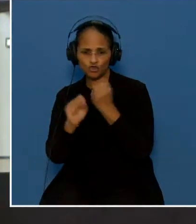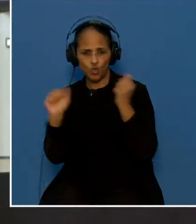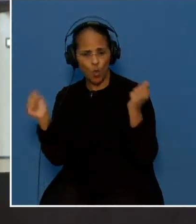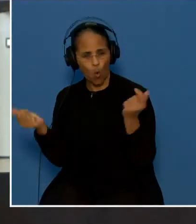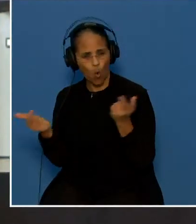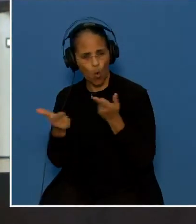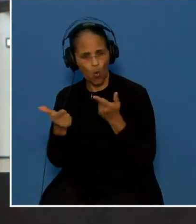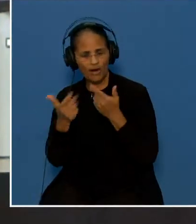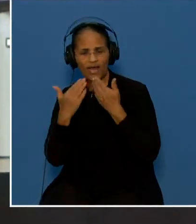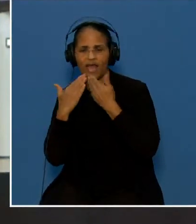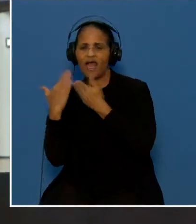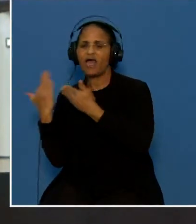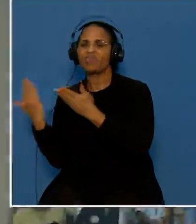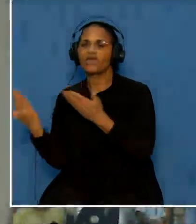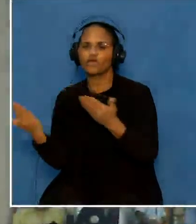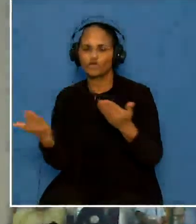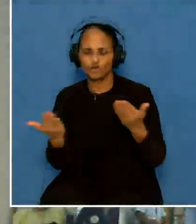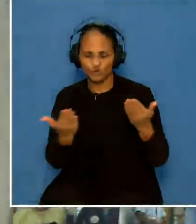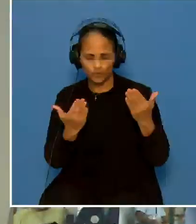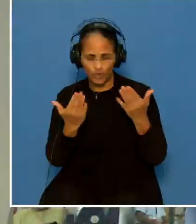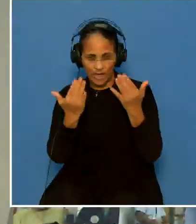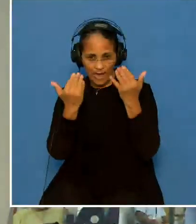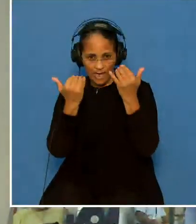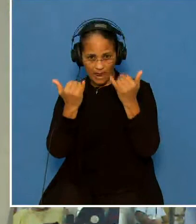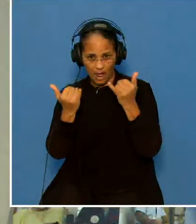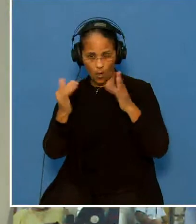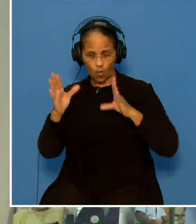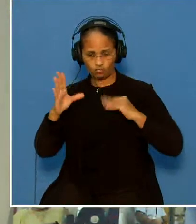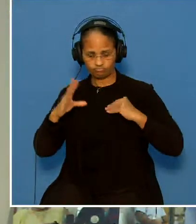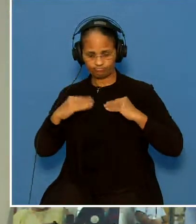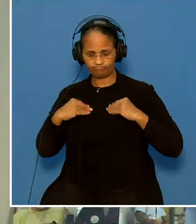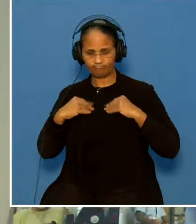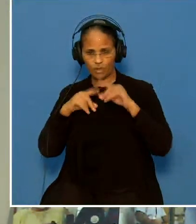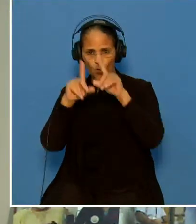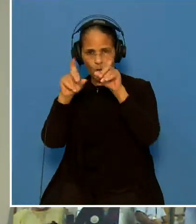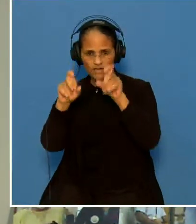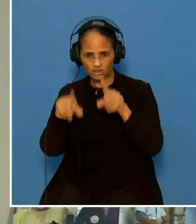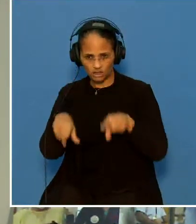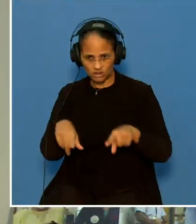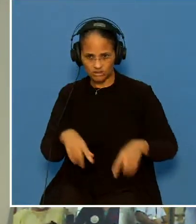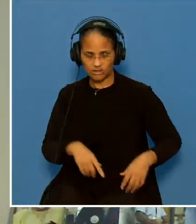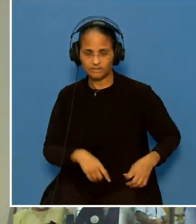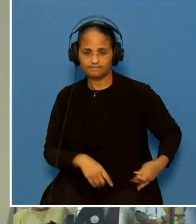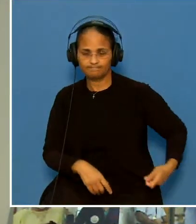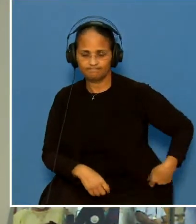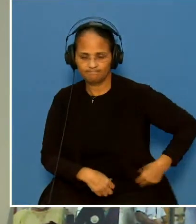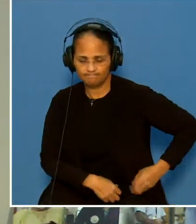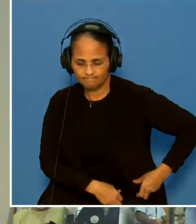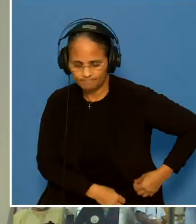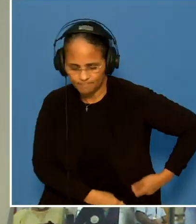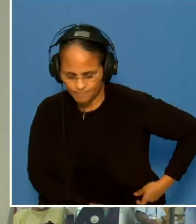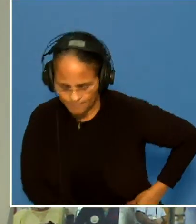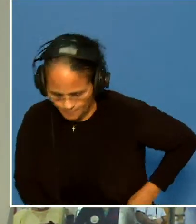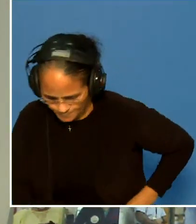thank you. I now will take questions, as will my colleagues from the media.